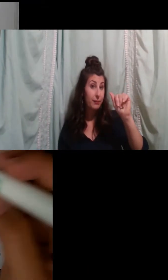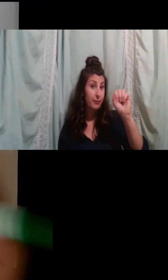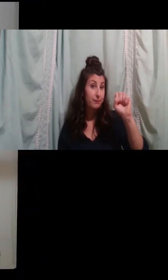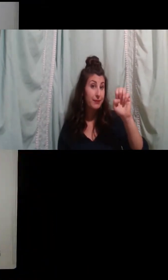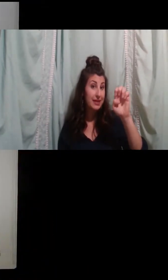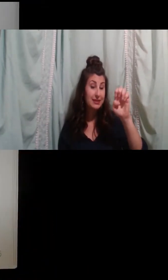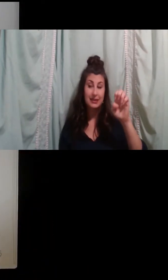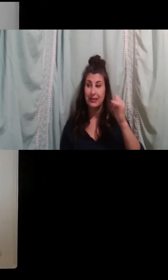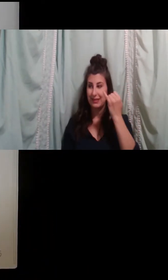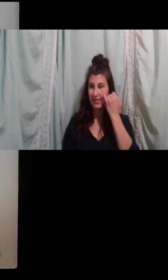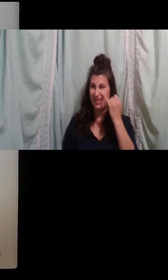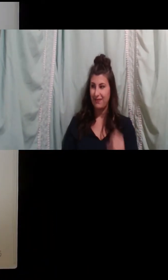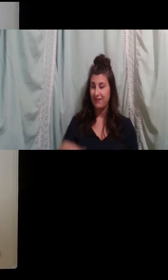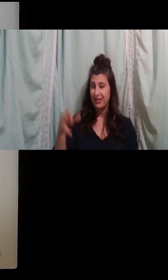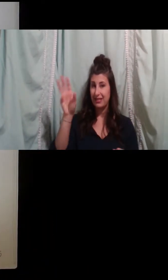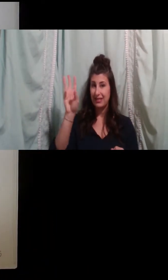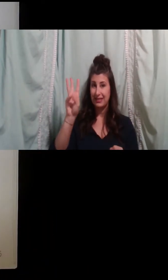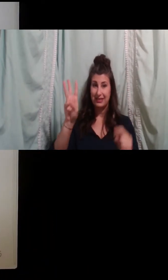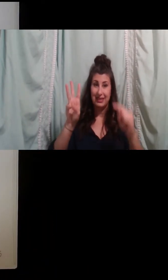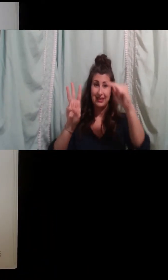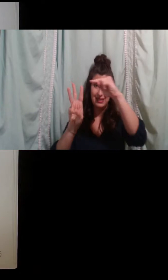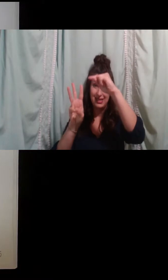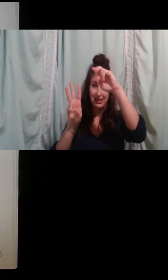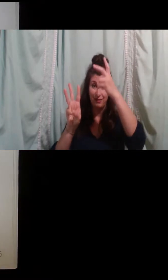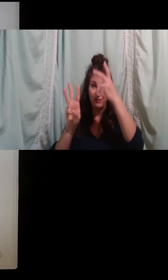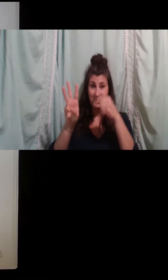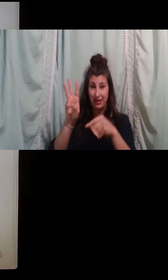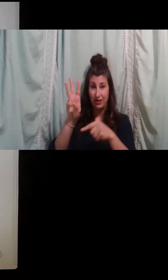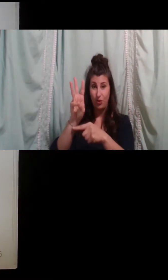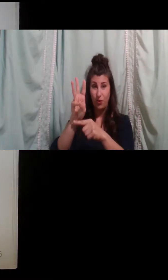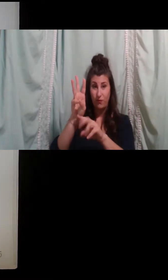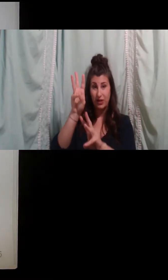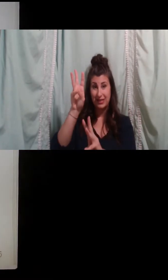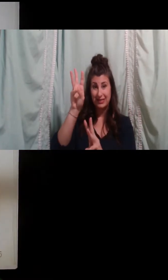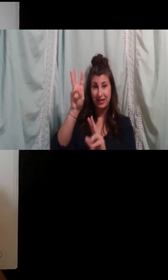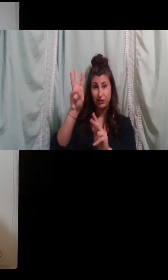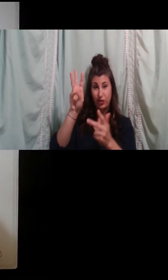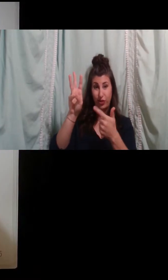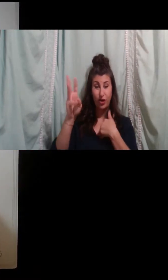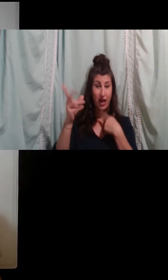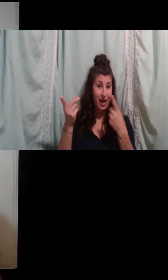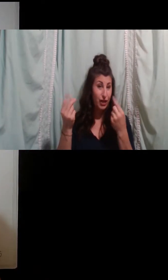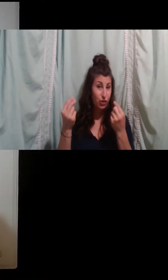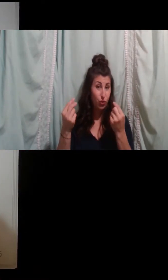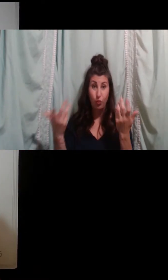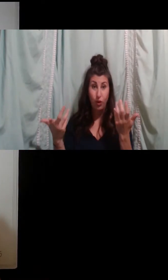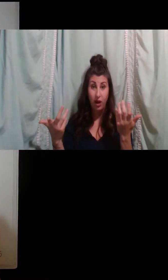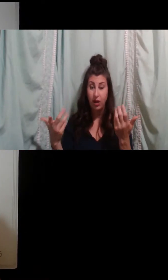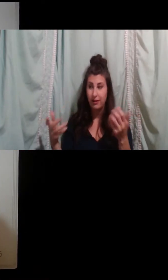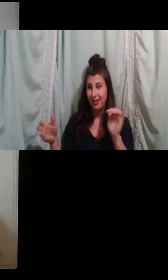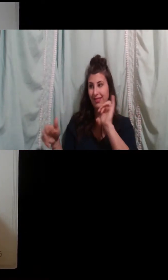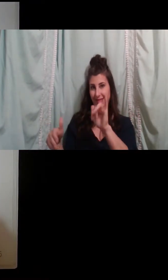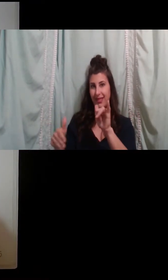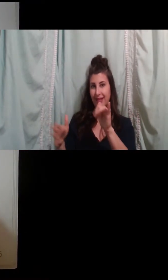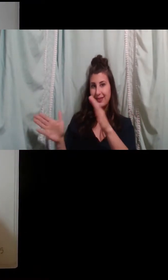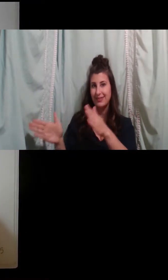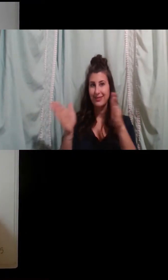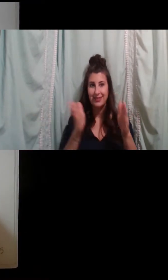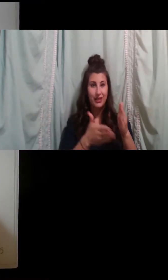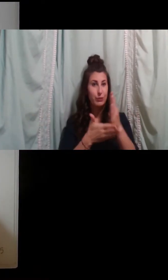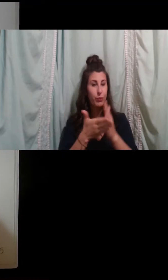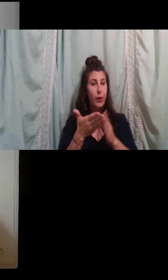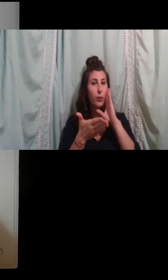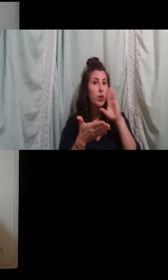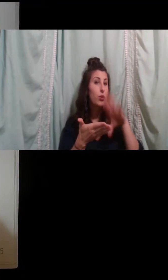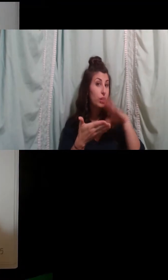same bases. So what if I had 6 to the negative second over 6 to the third? What will we do there? That's what the next